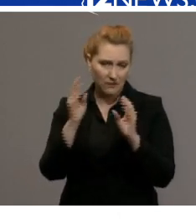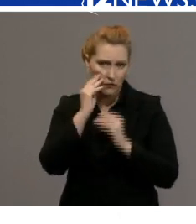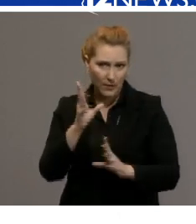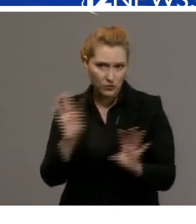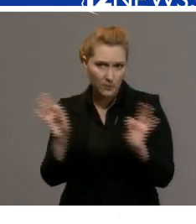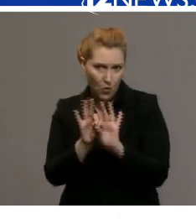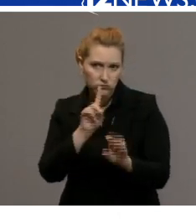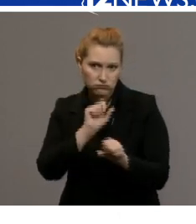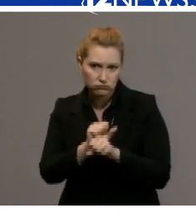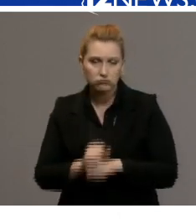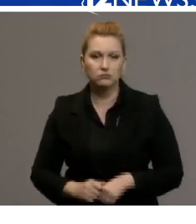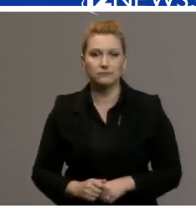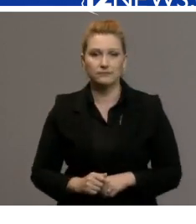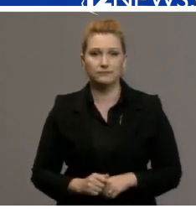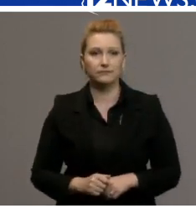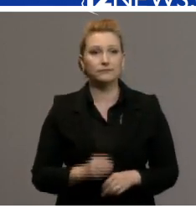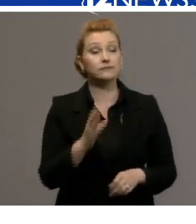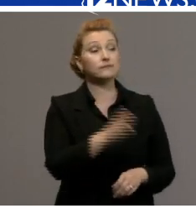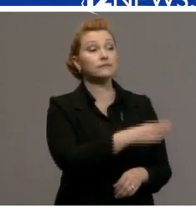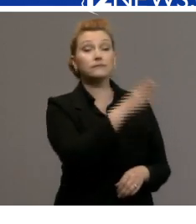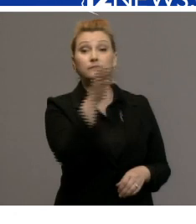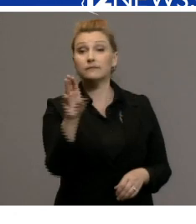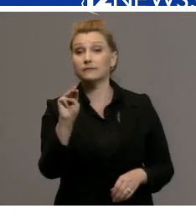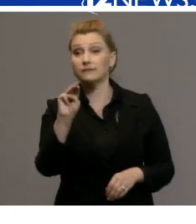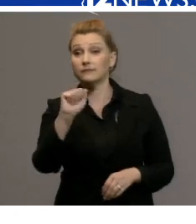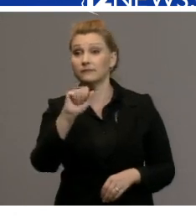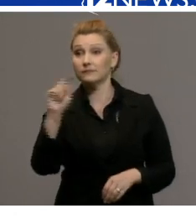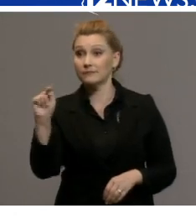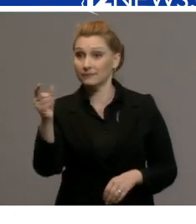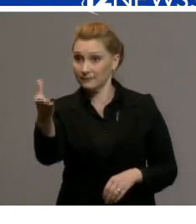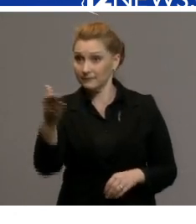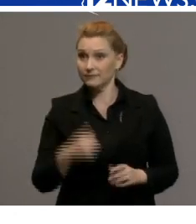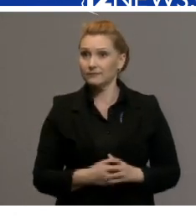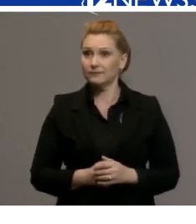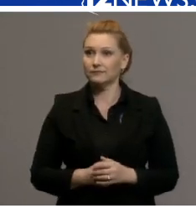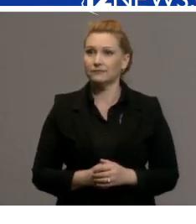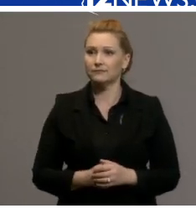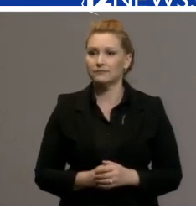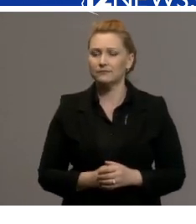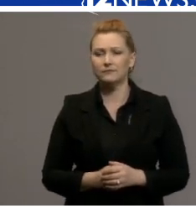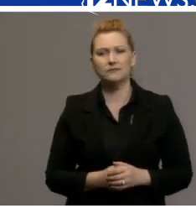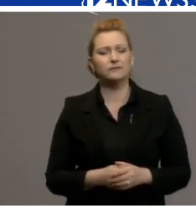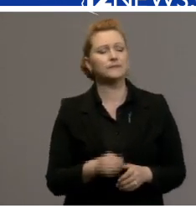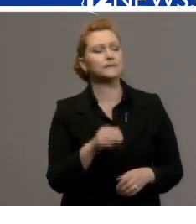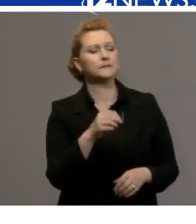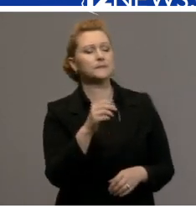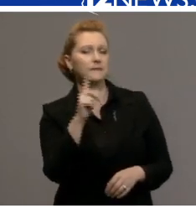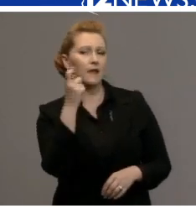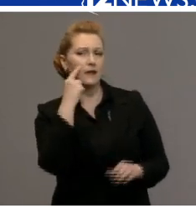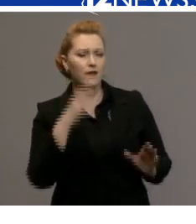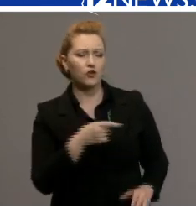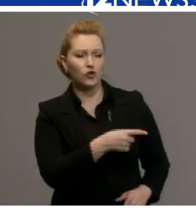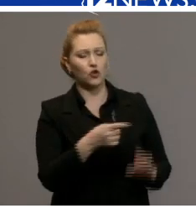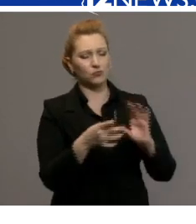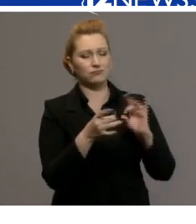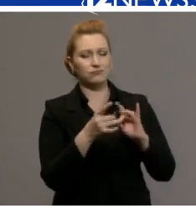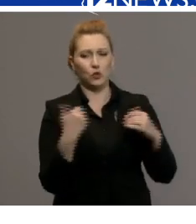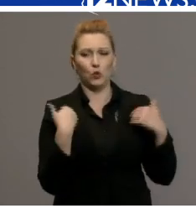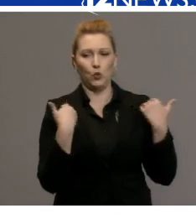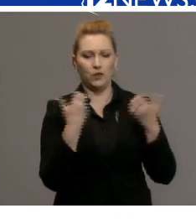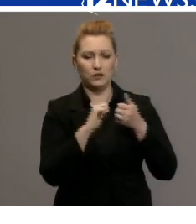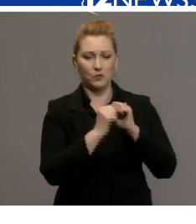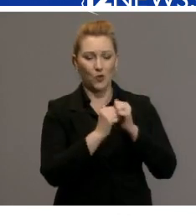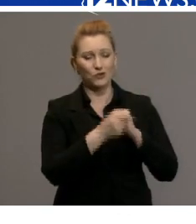back to the room here to Matt. We'll talk Governor, I know you talked about youth sports today. You said you wish it was the MLB